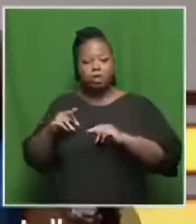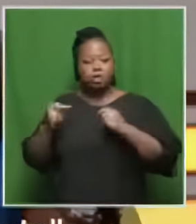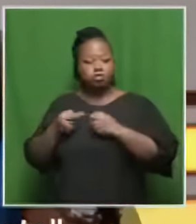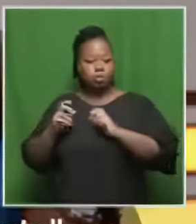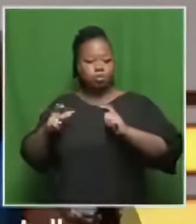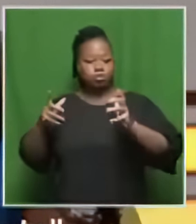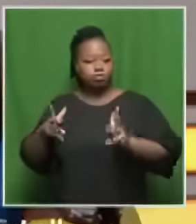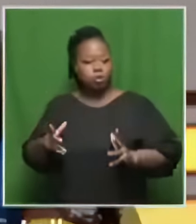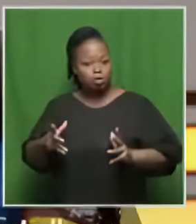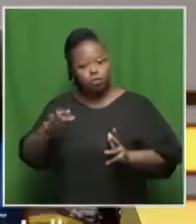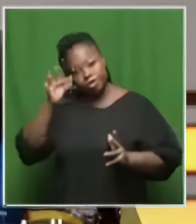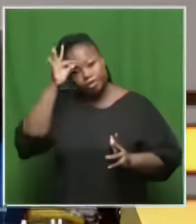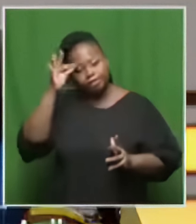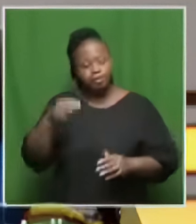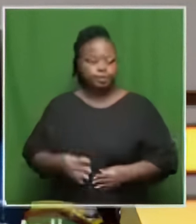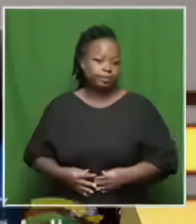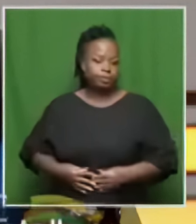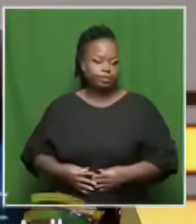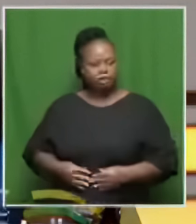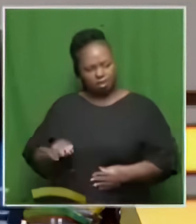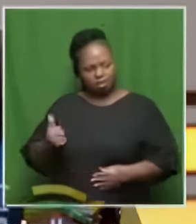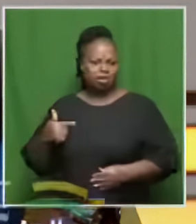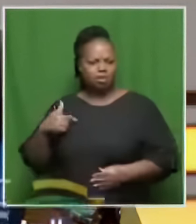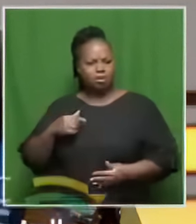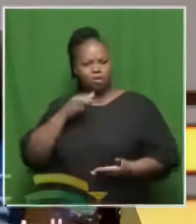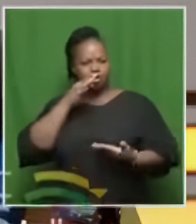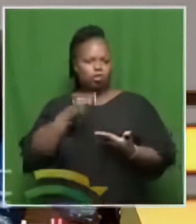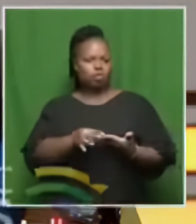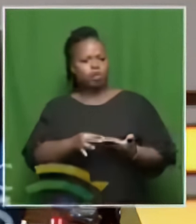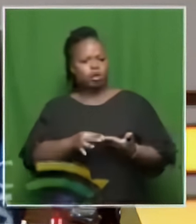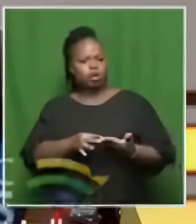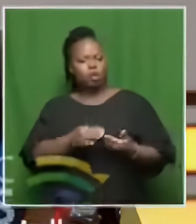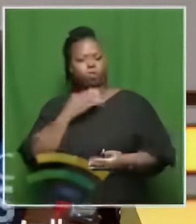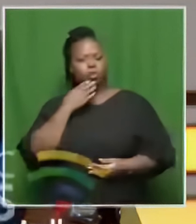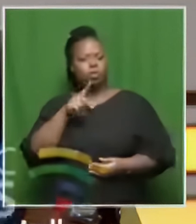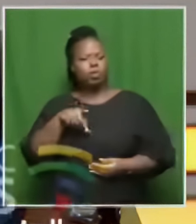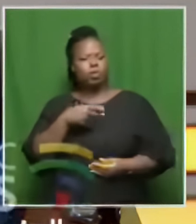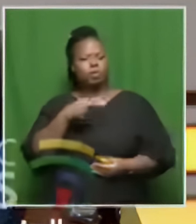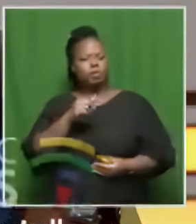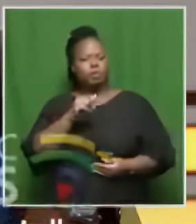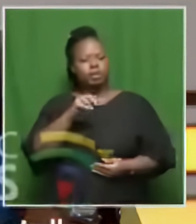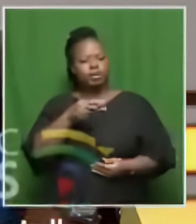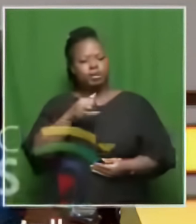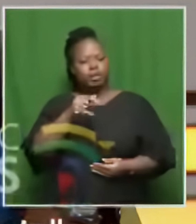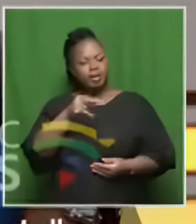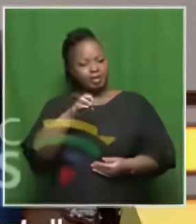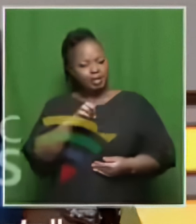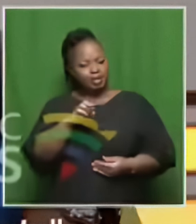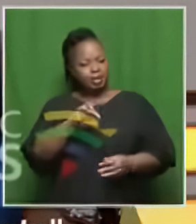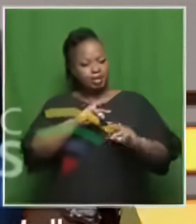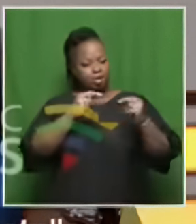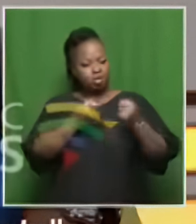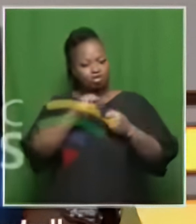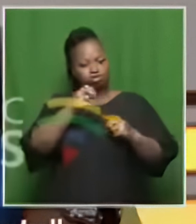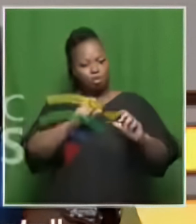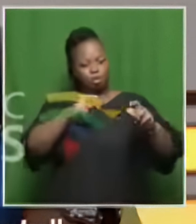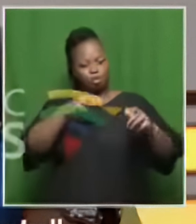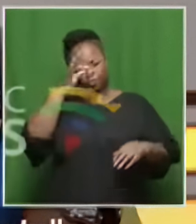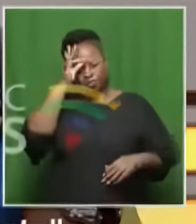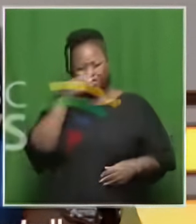commissioners of police. And I therefore recommended Patlani as a national commissioner of police.